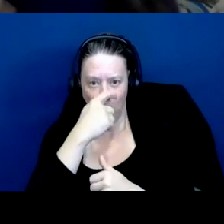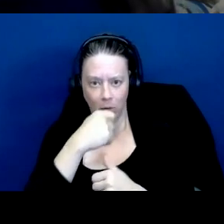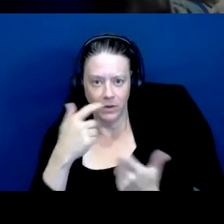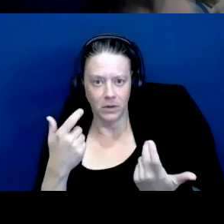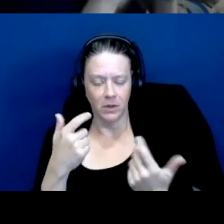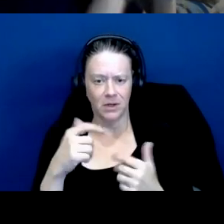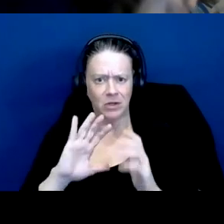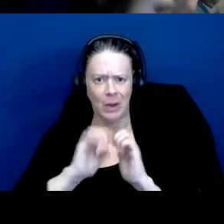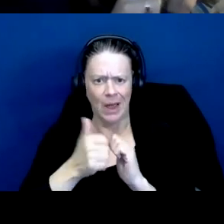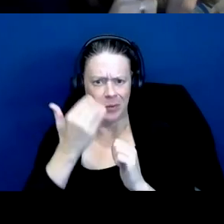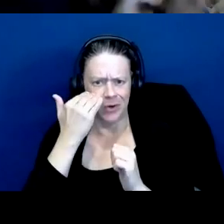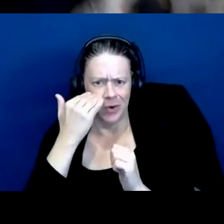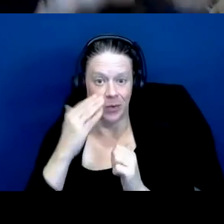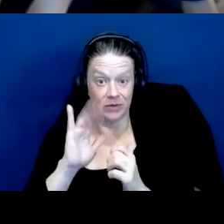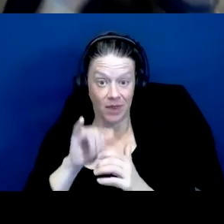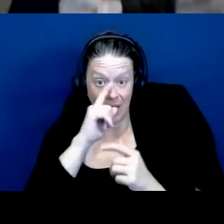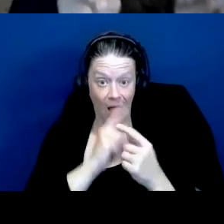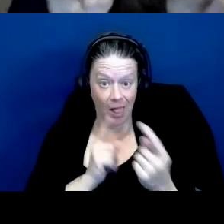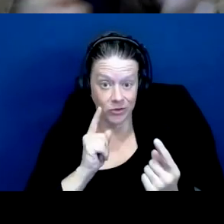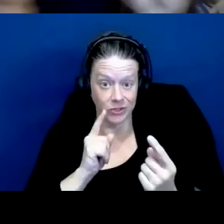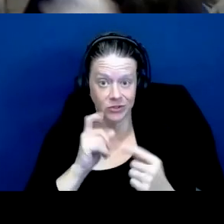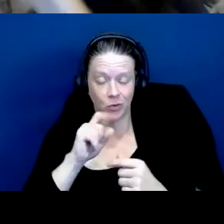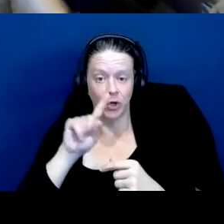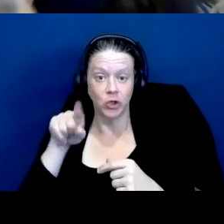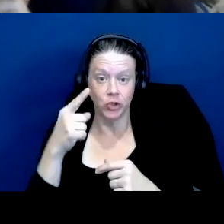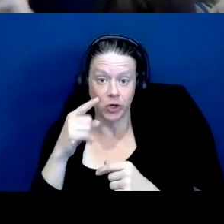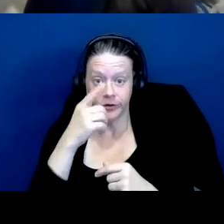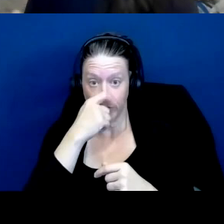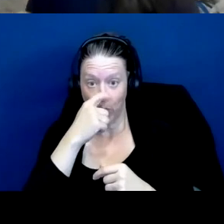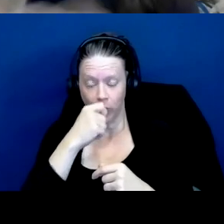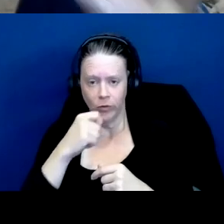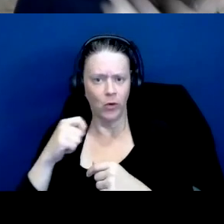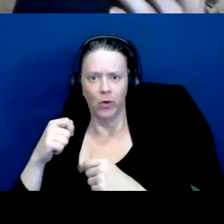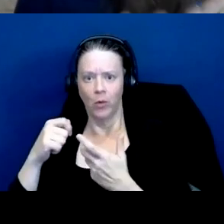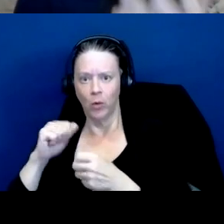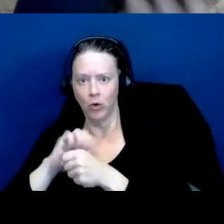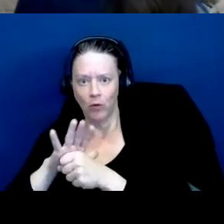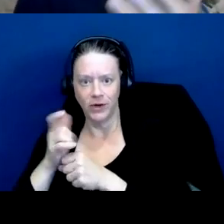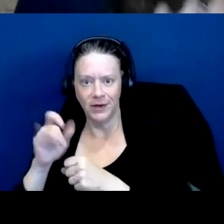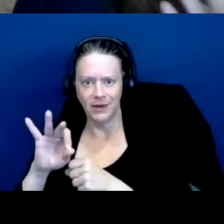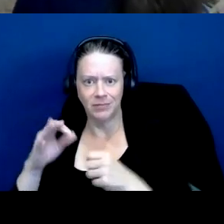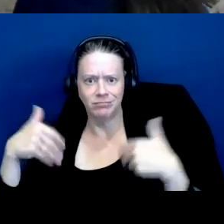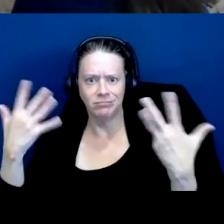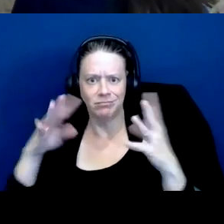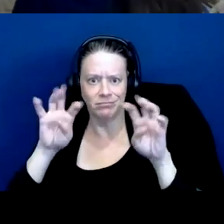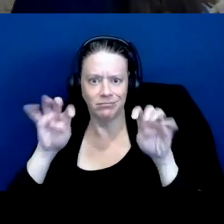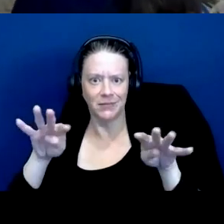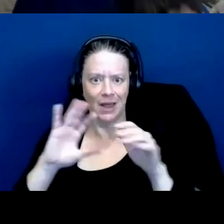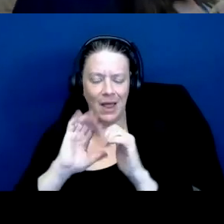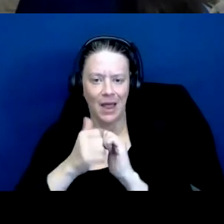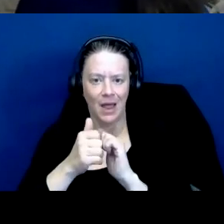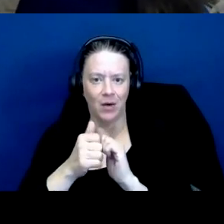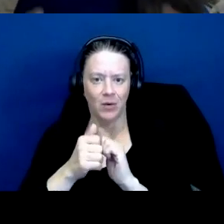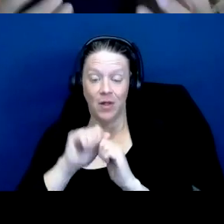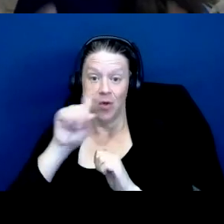know if this is allergies or just a cold or COVID? The only way to know is through a test. That